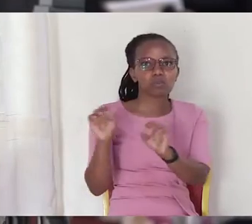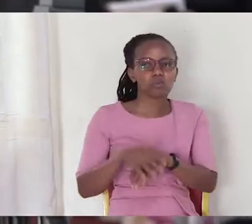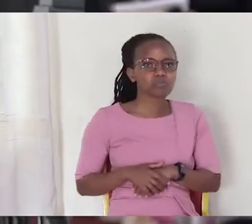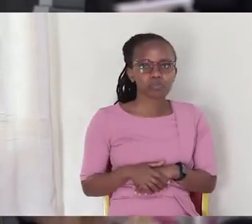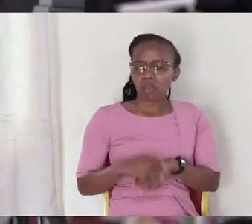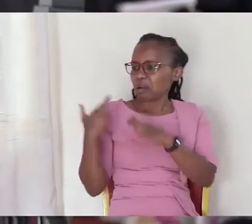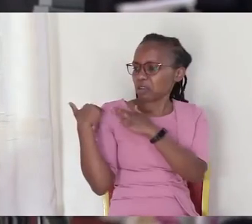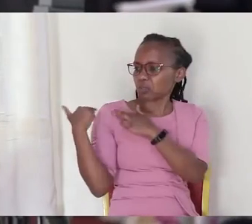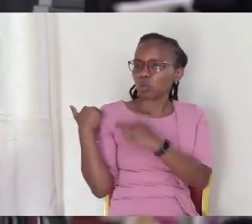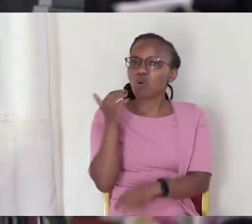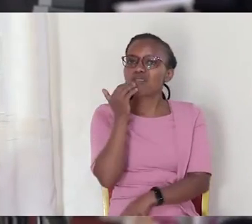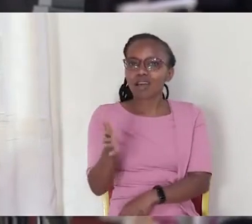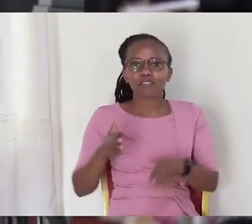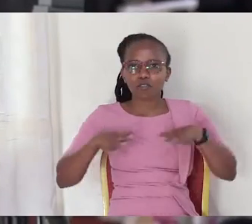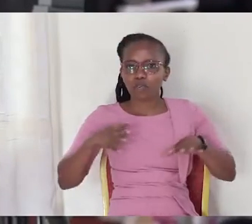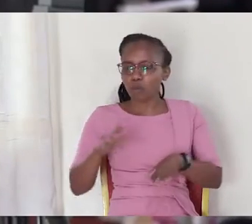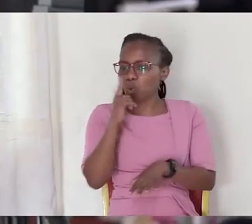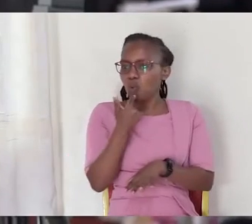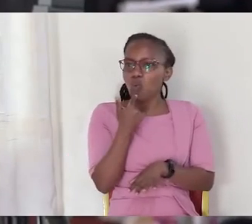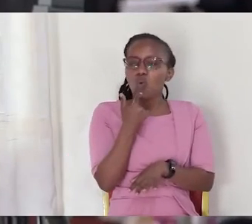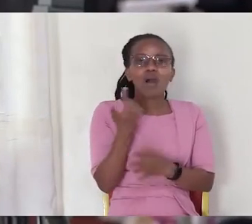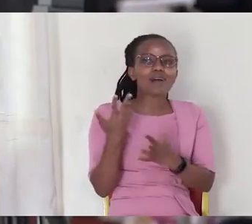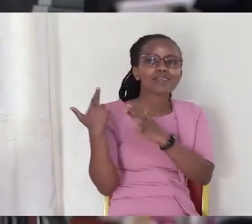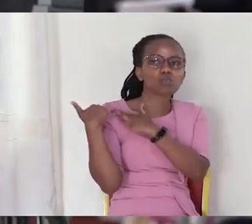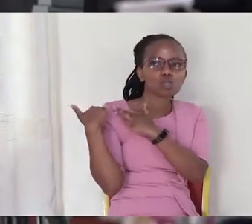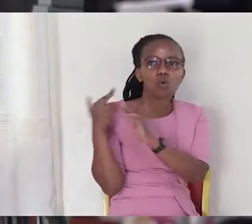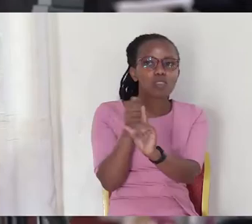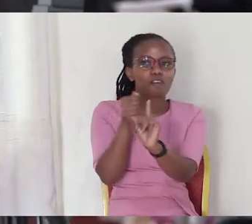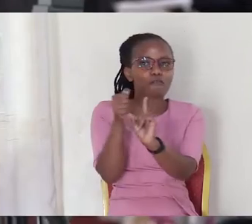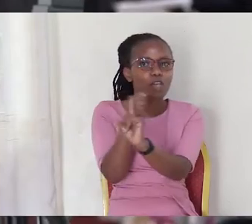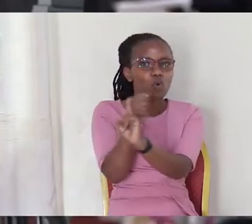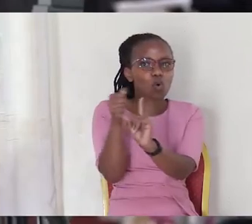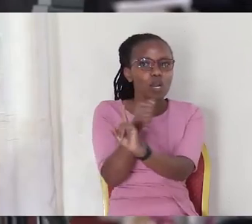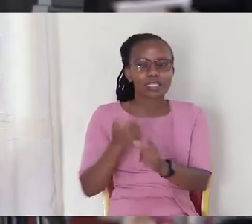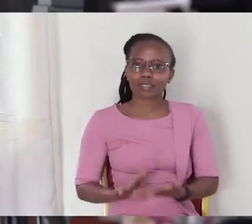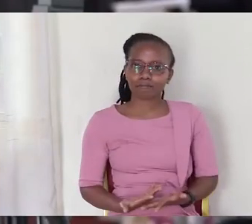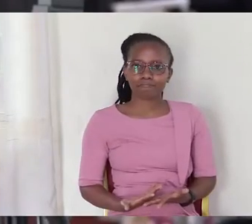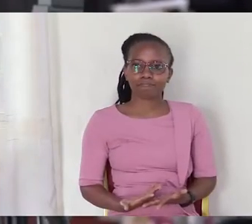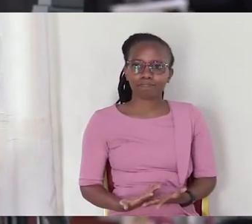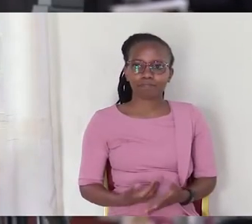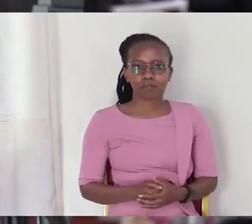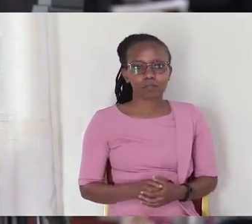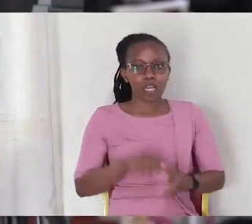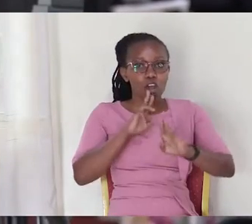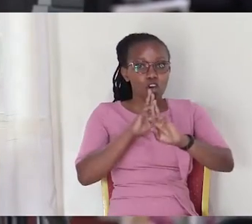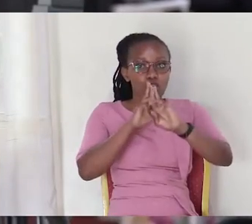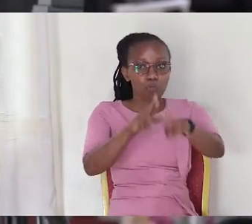are also involved in this kind of acts. And therefore, and that's why we have this title of the